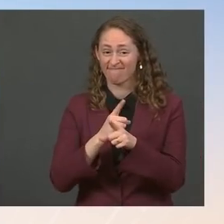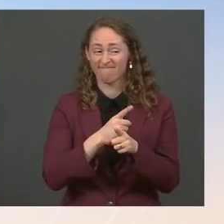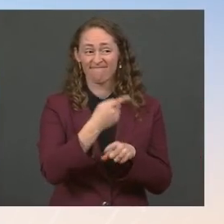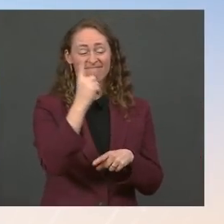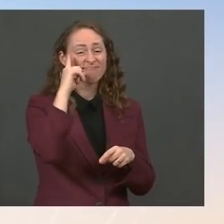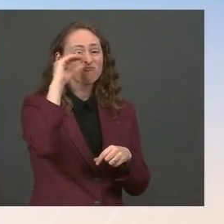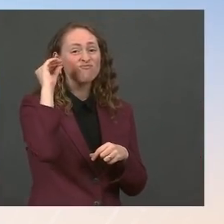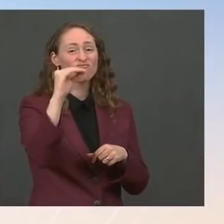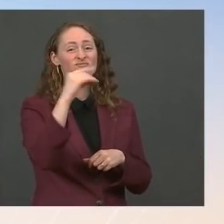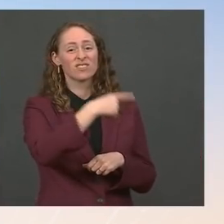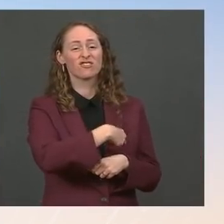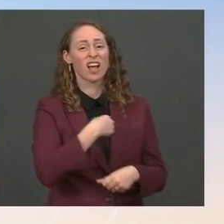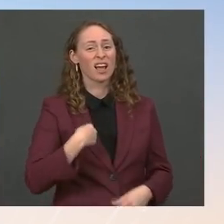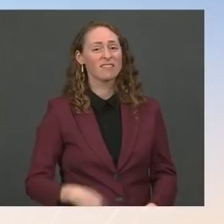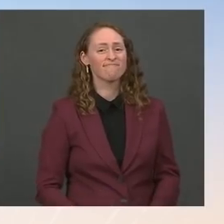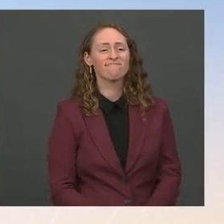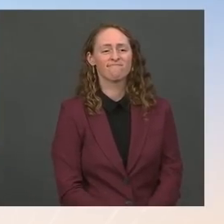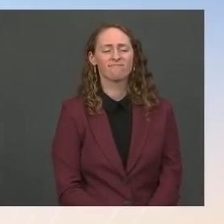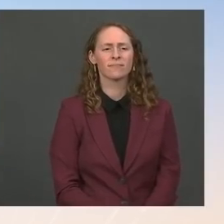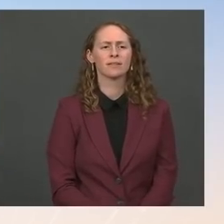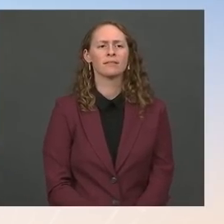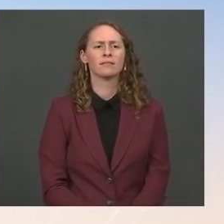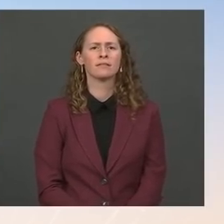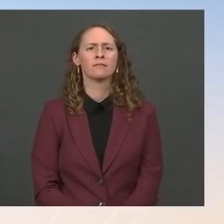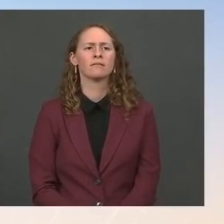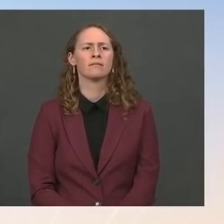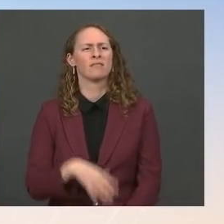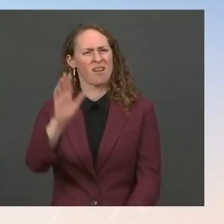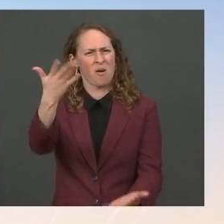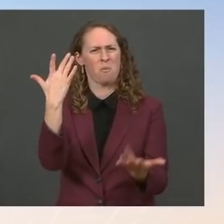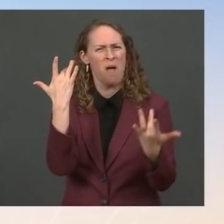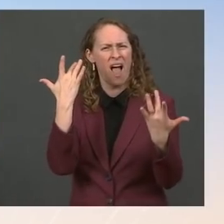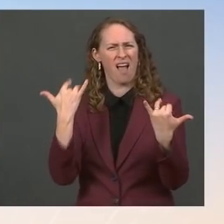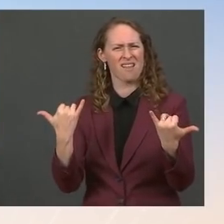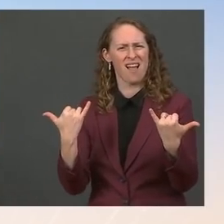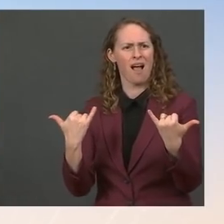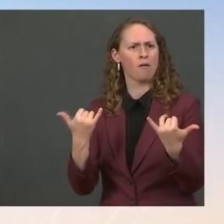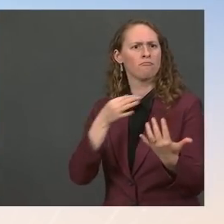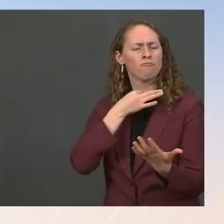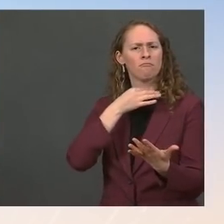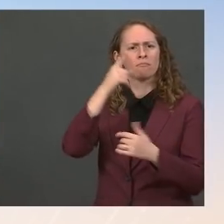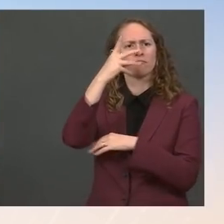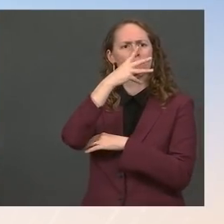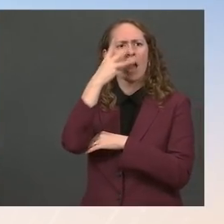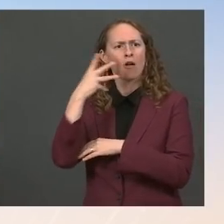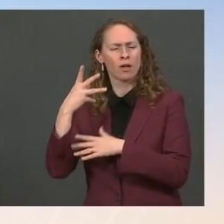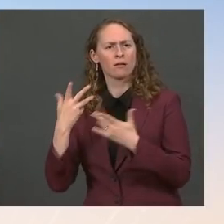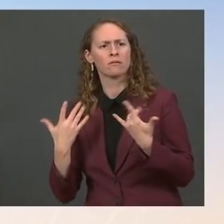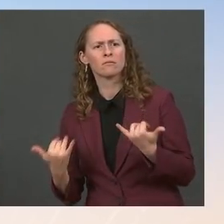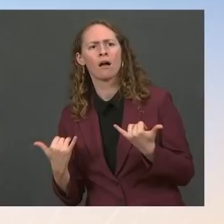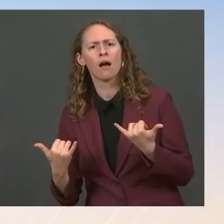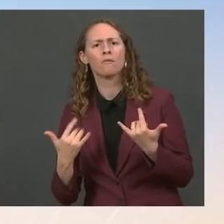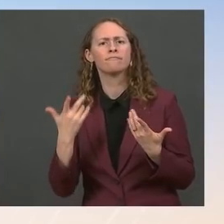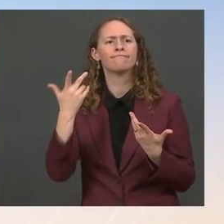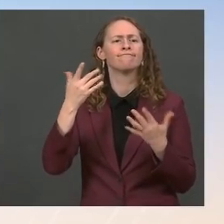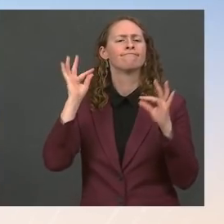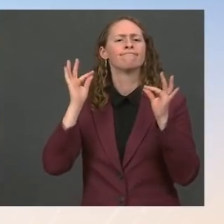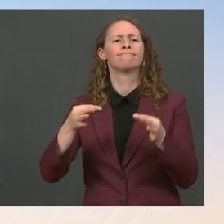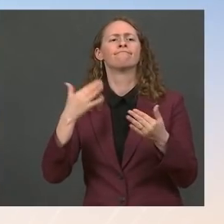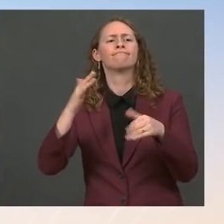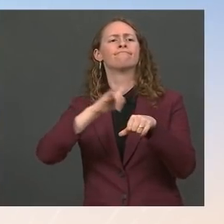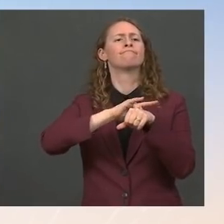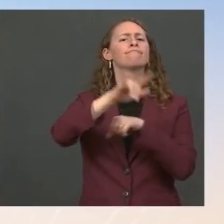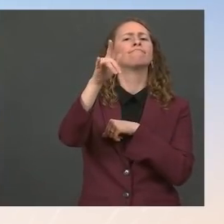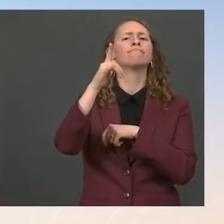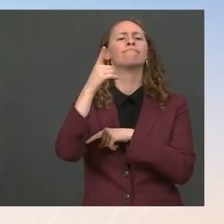the administration flying thousands of migrants from the border to Florida and New York in the middle of the night?